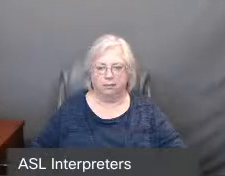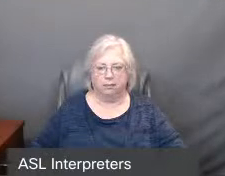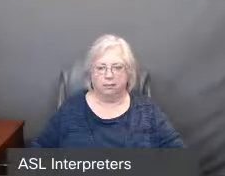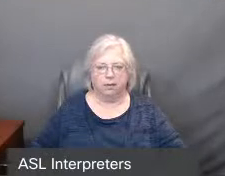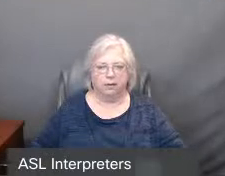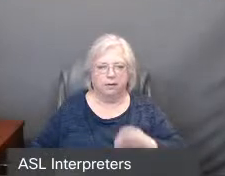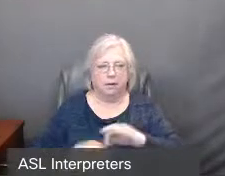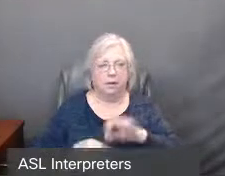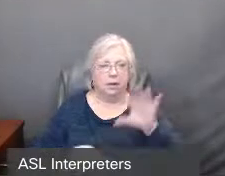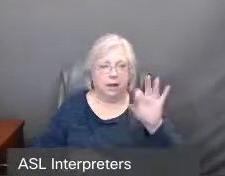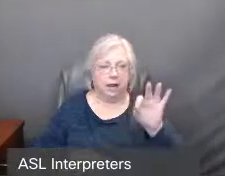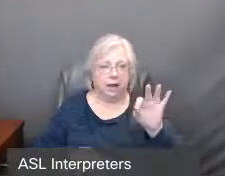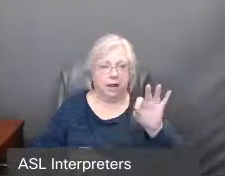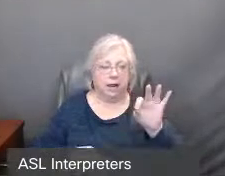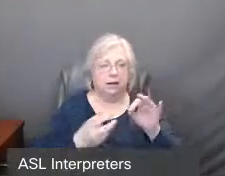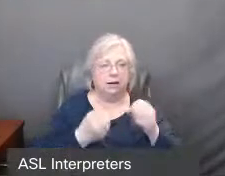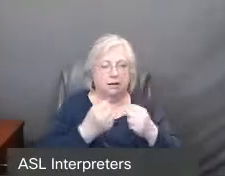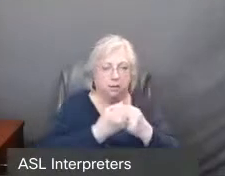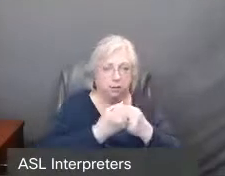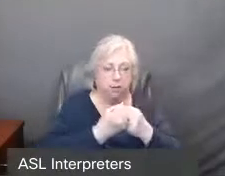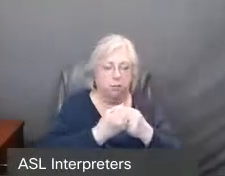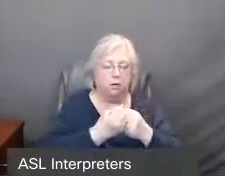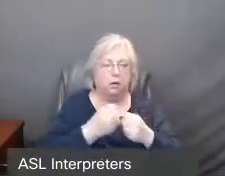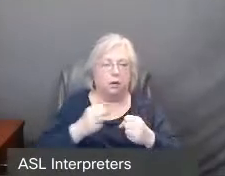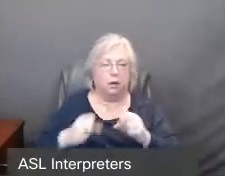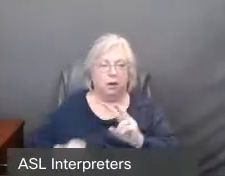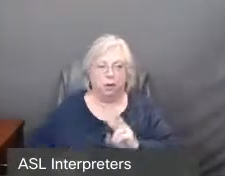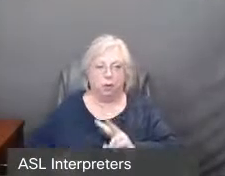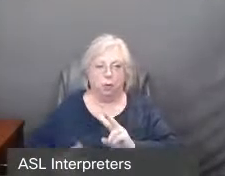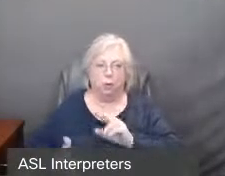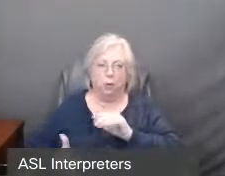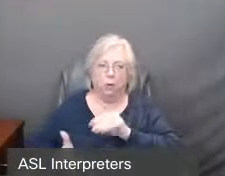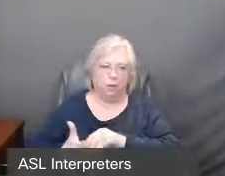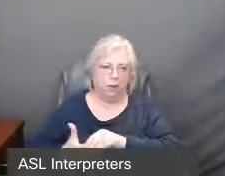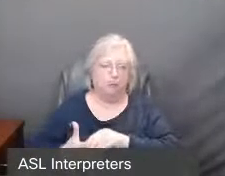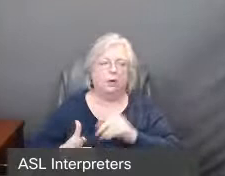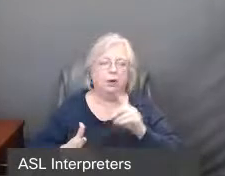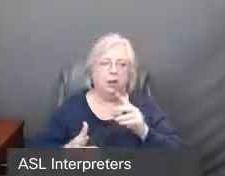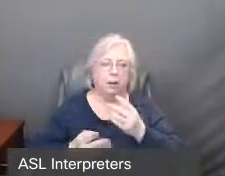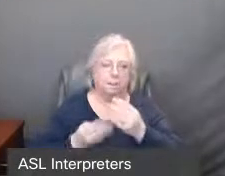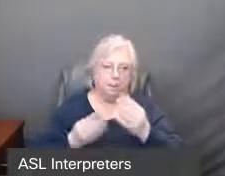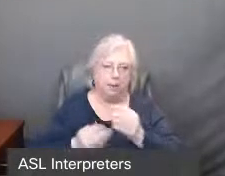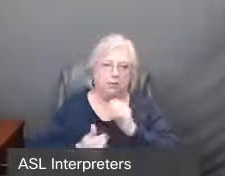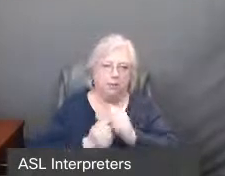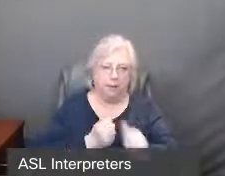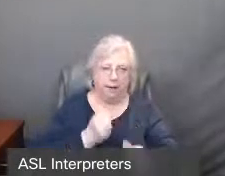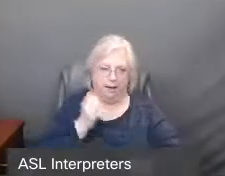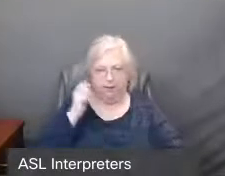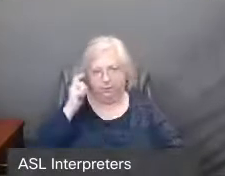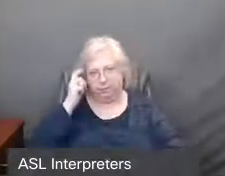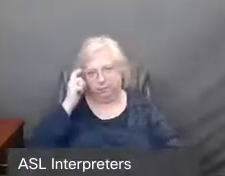The vote is 9 in affirmative, 2 in opposition. The motion passes.